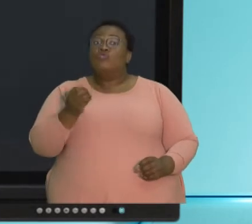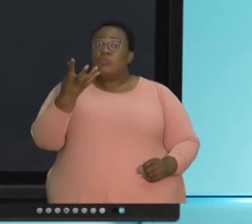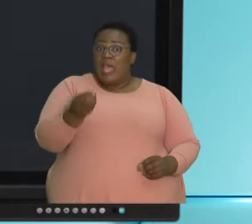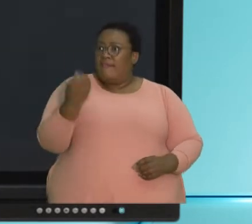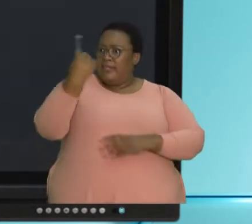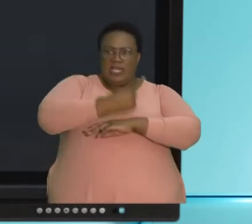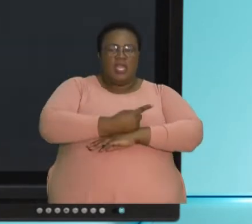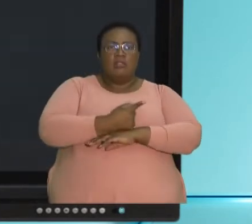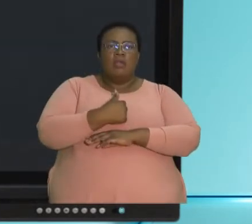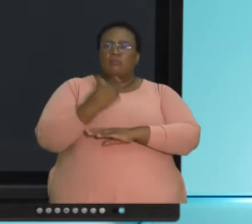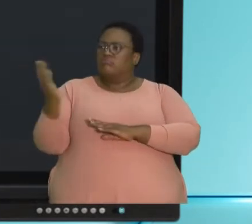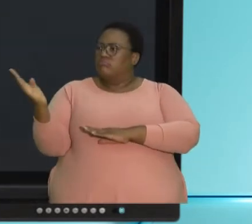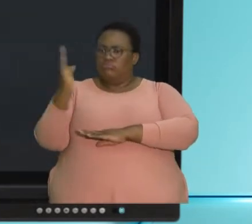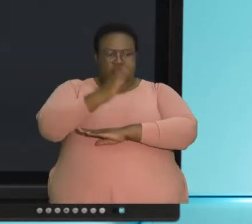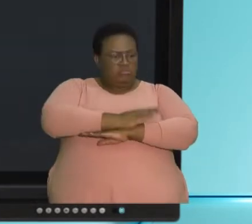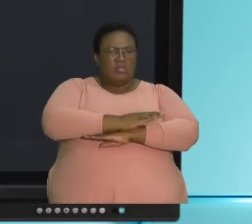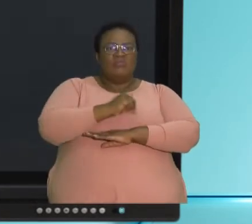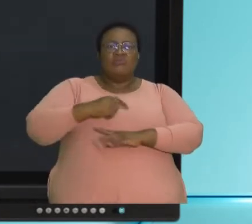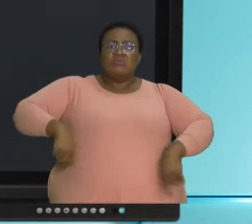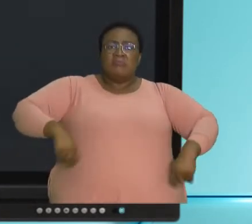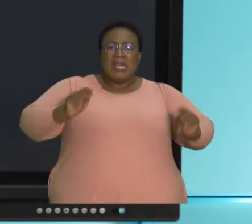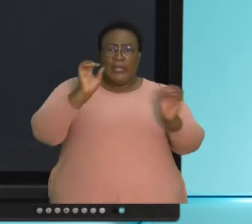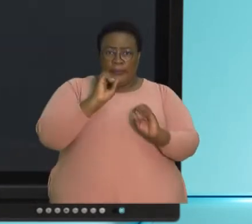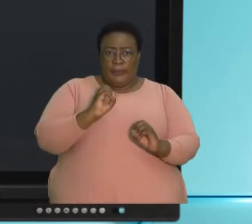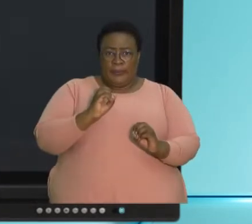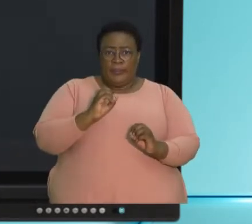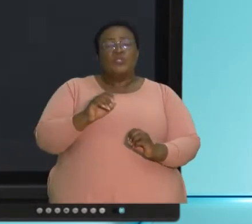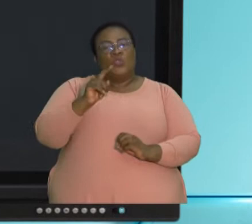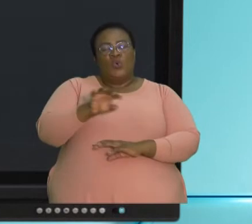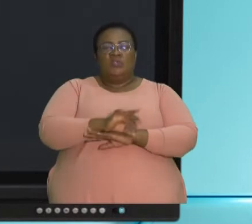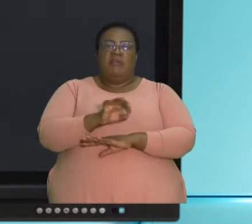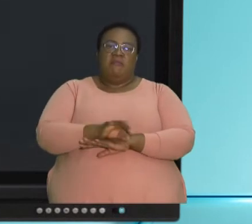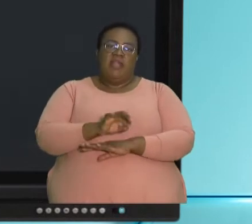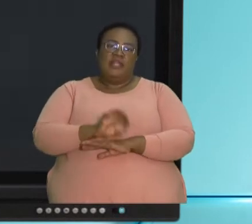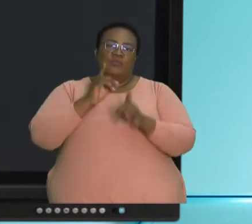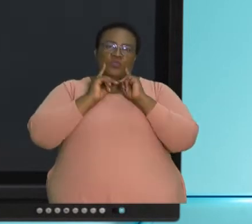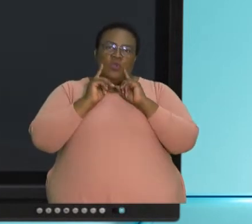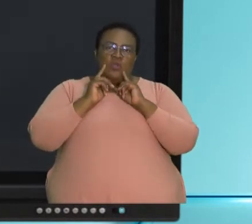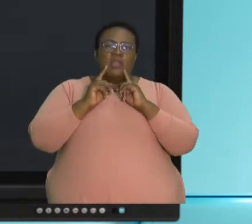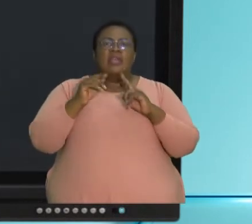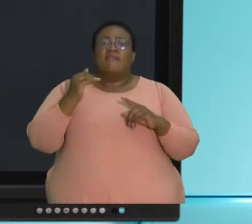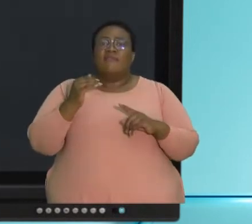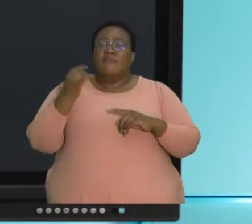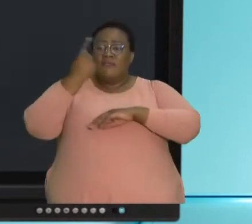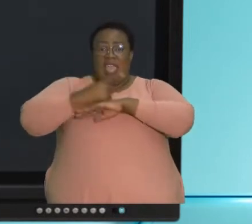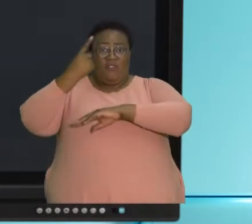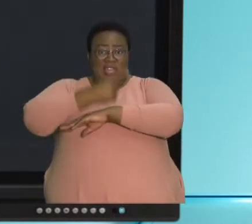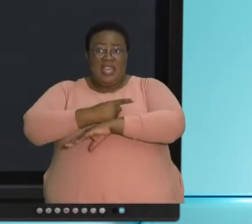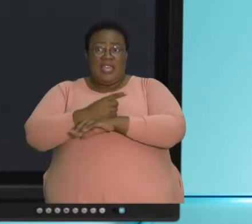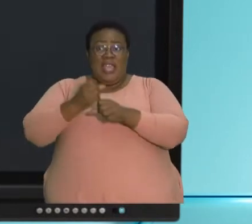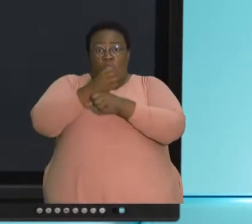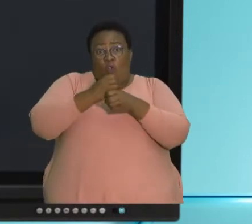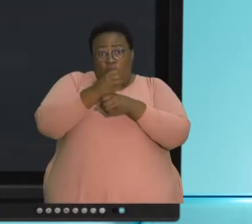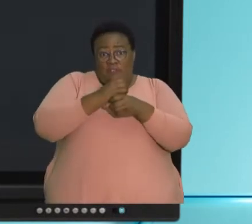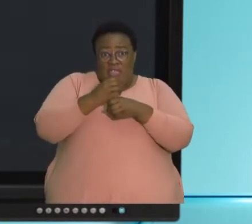So those are the plans that we are talking about, to say, if maybe you want to buy coffee every day, is that really a